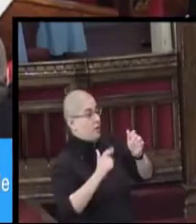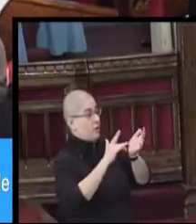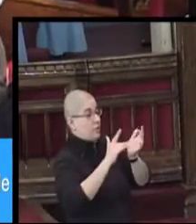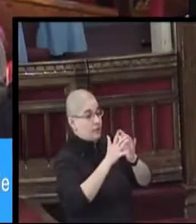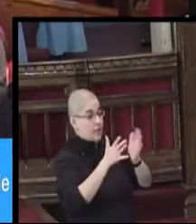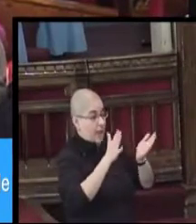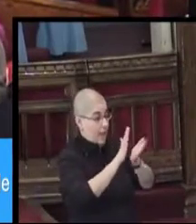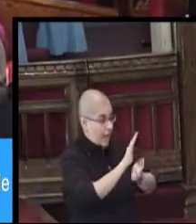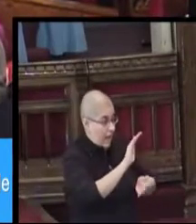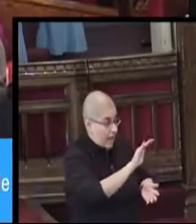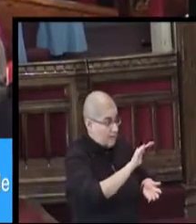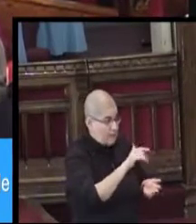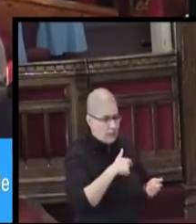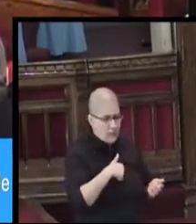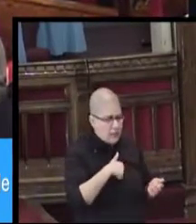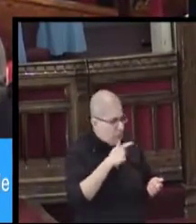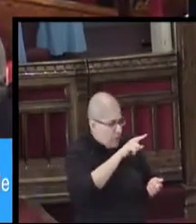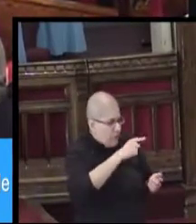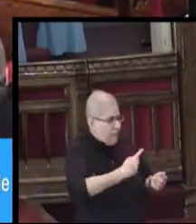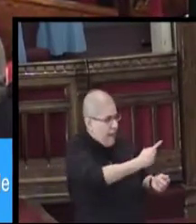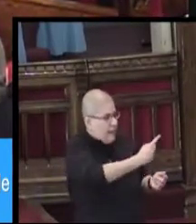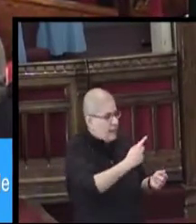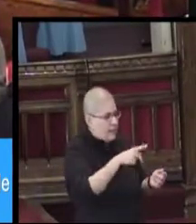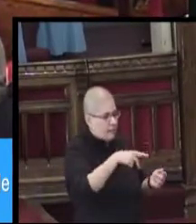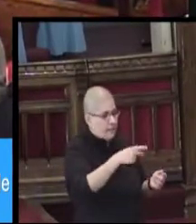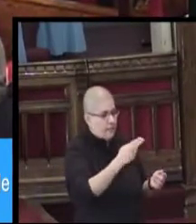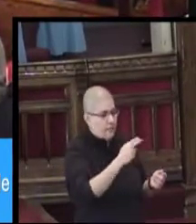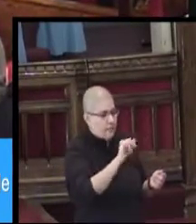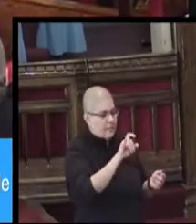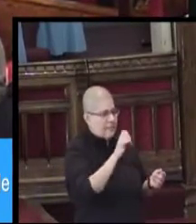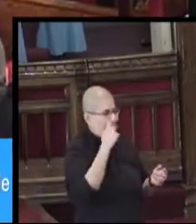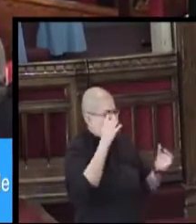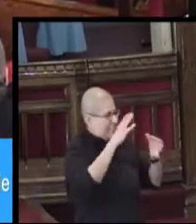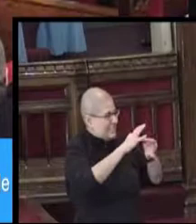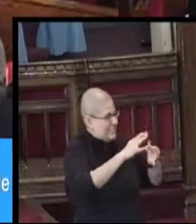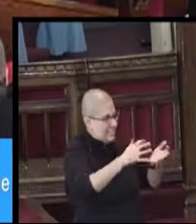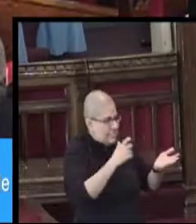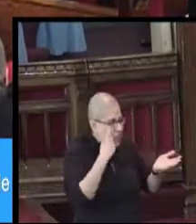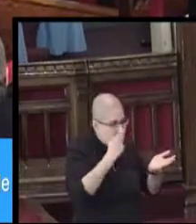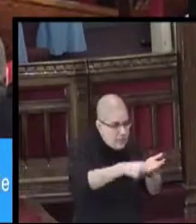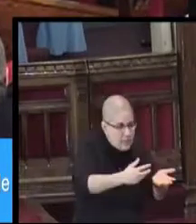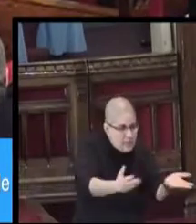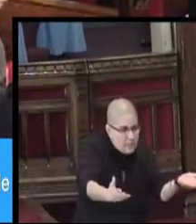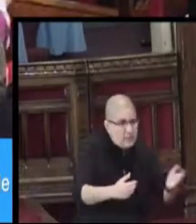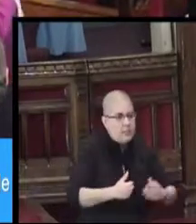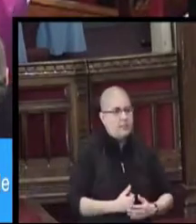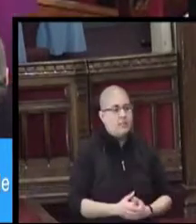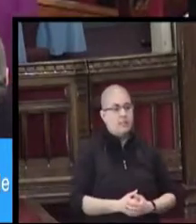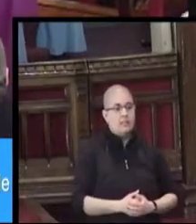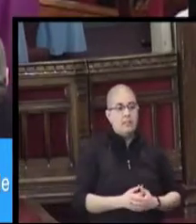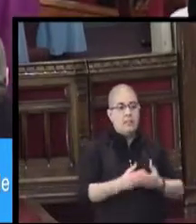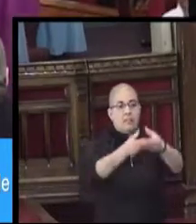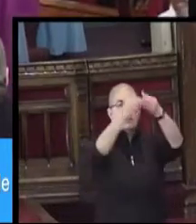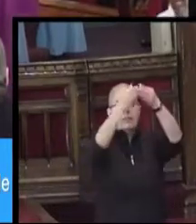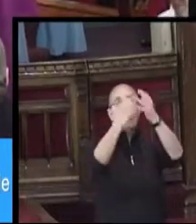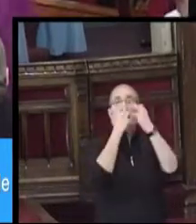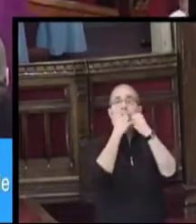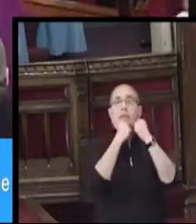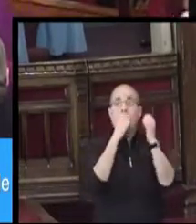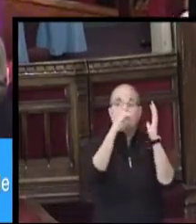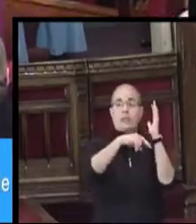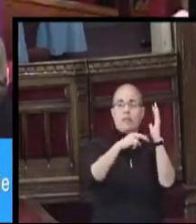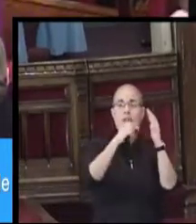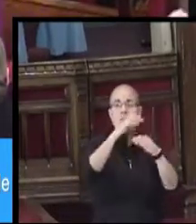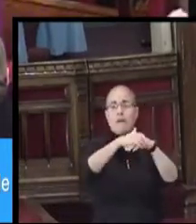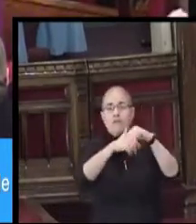"Do you not realize that you have offended the Pharisees by what you have just said?" These are sacred readings. May